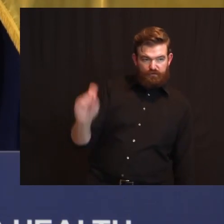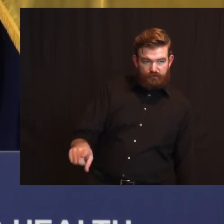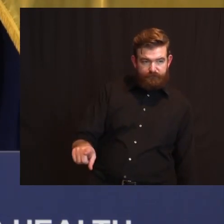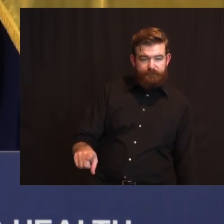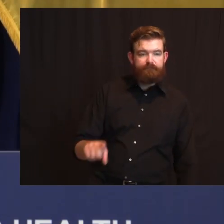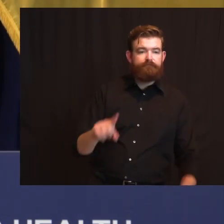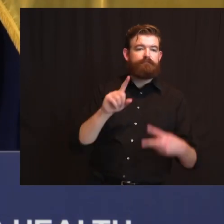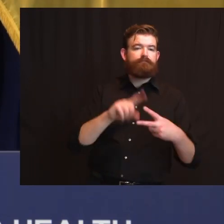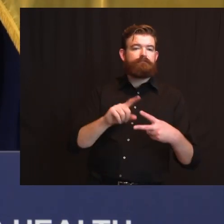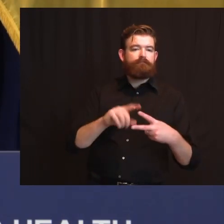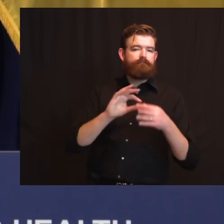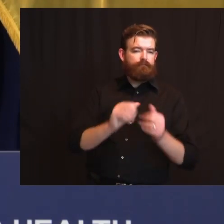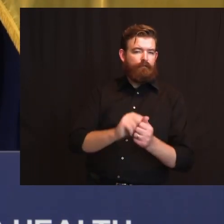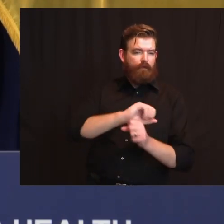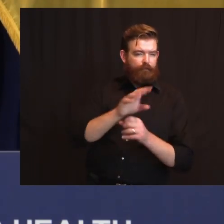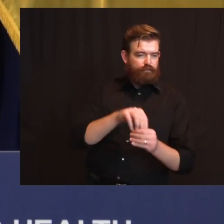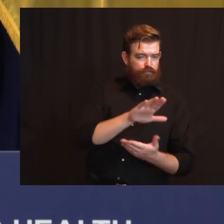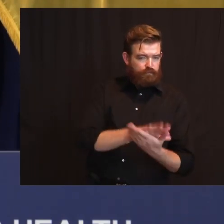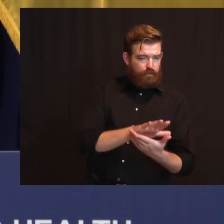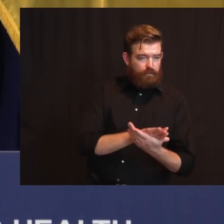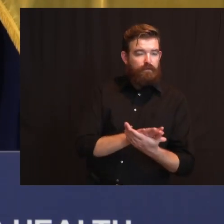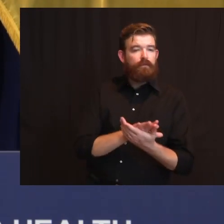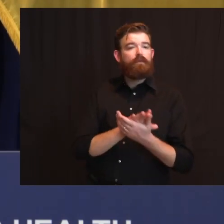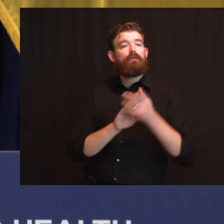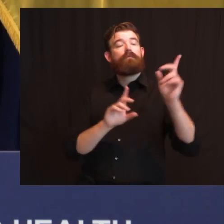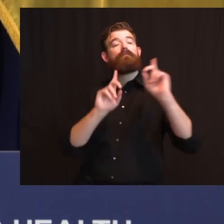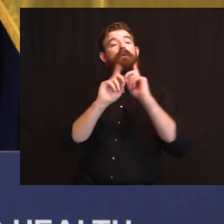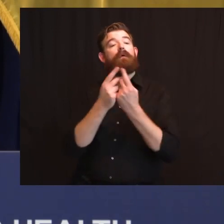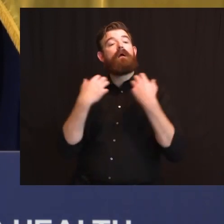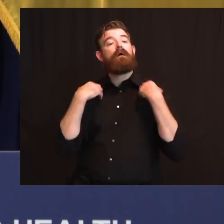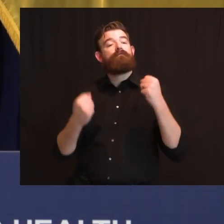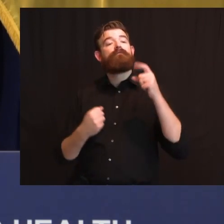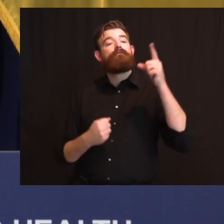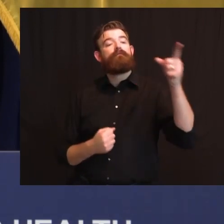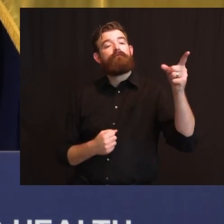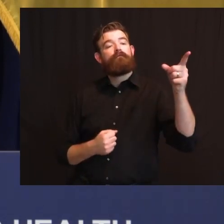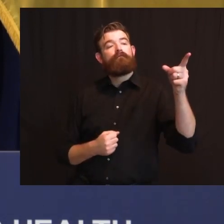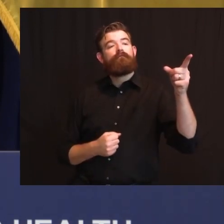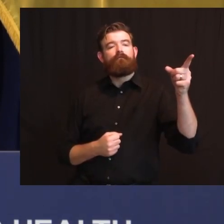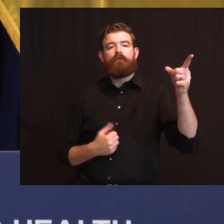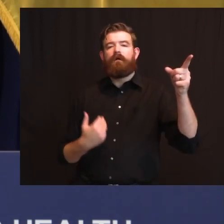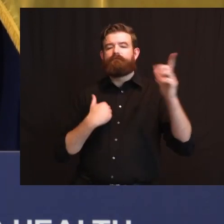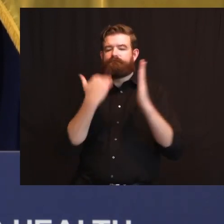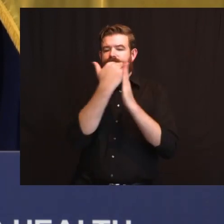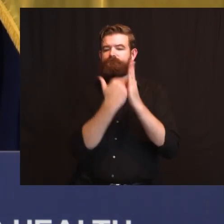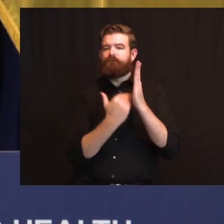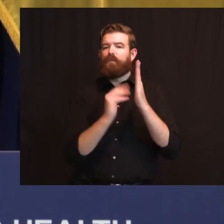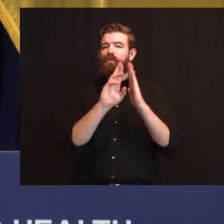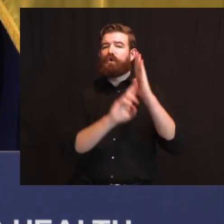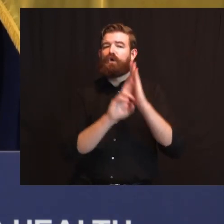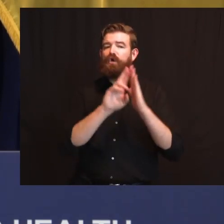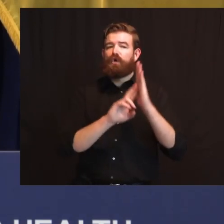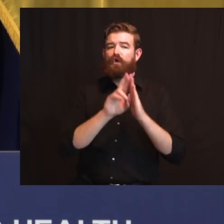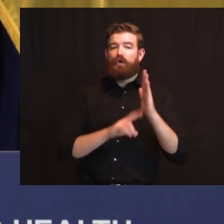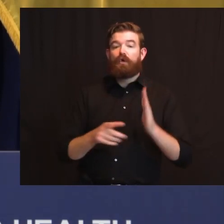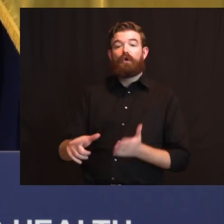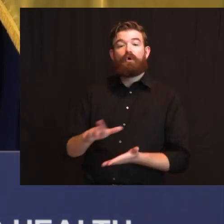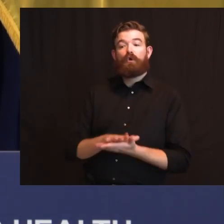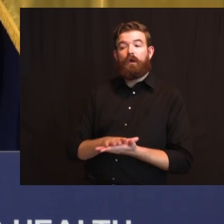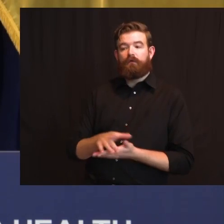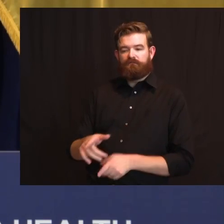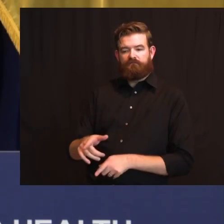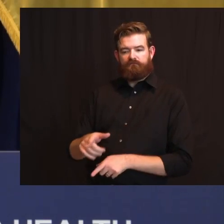aside from the guidance, it does seem like it's up to the discretion of each district on what to do. Why not implement a statewide policy on how to handle an outbreak? And on the topic